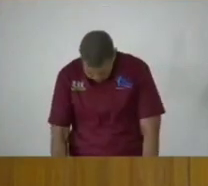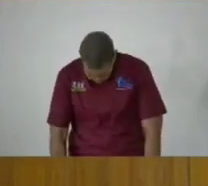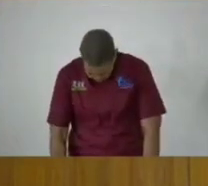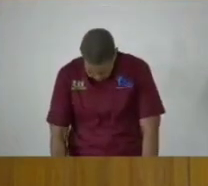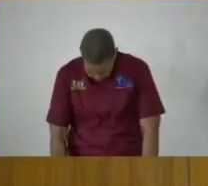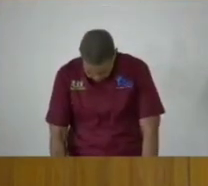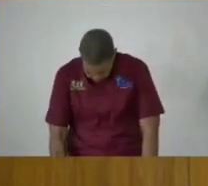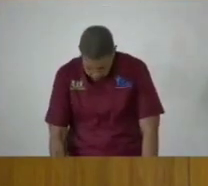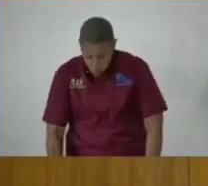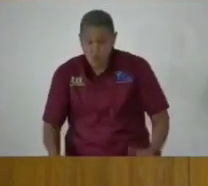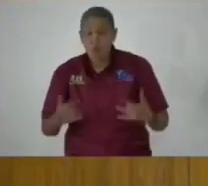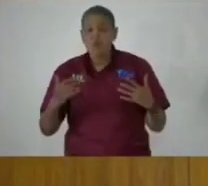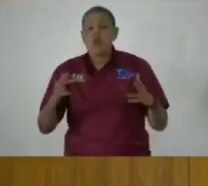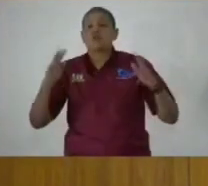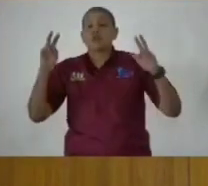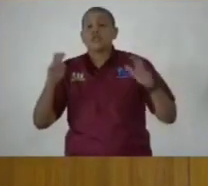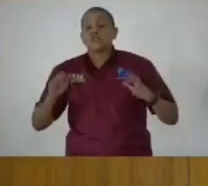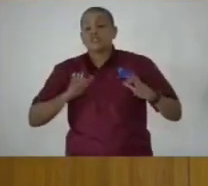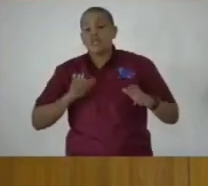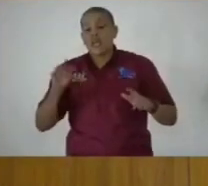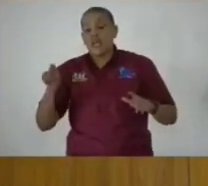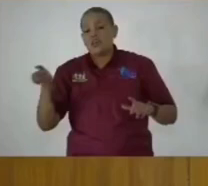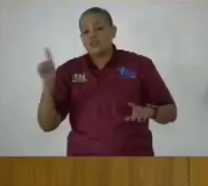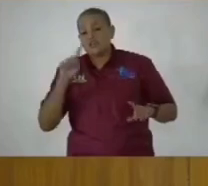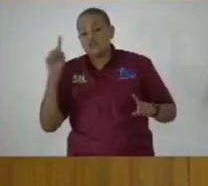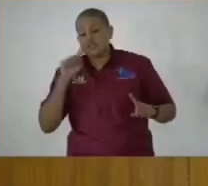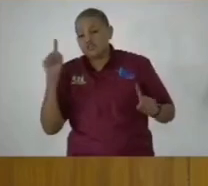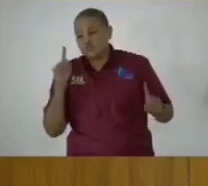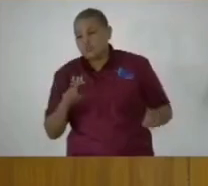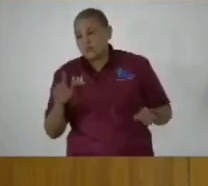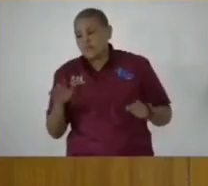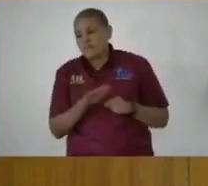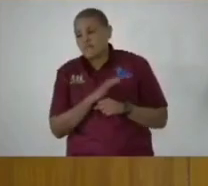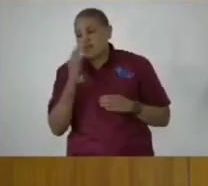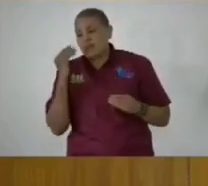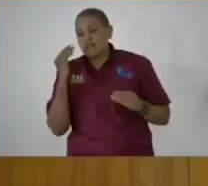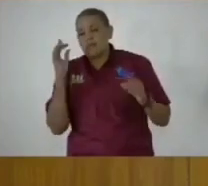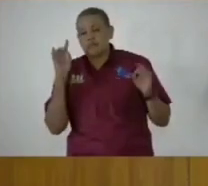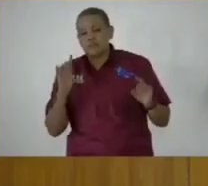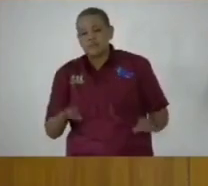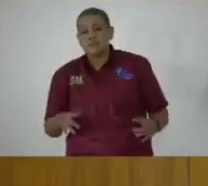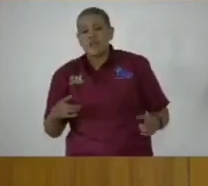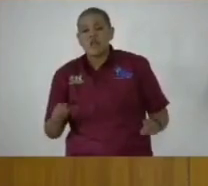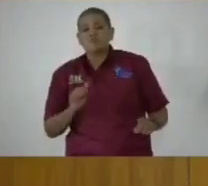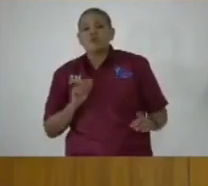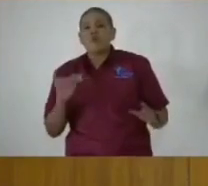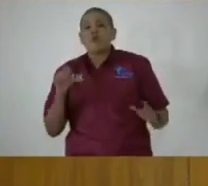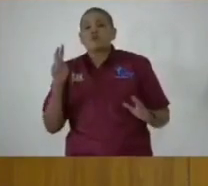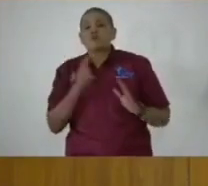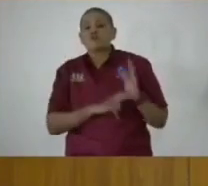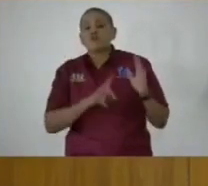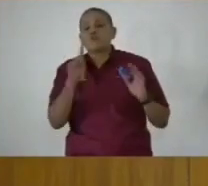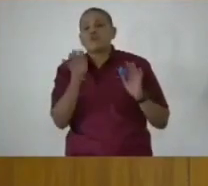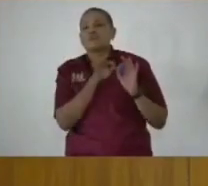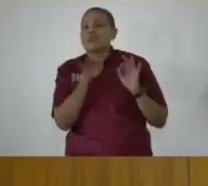moving to the issues that I have asked her to provide full disclosure of. And I just want to read one